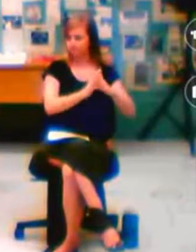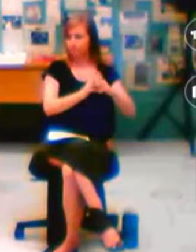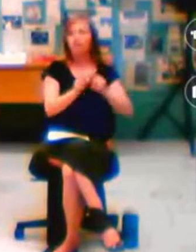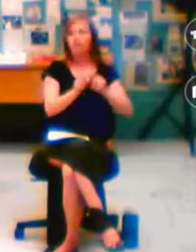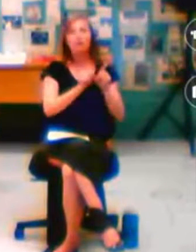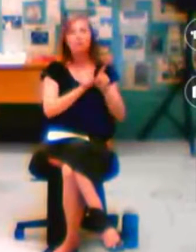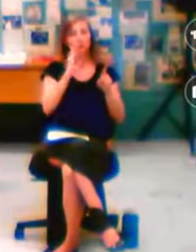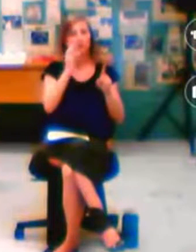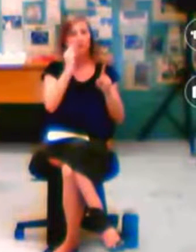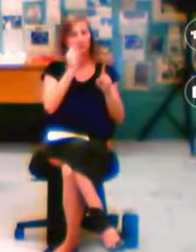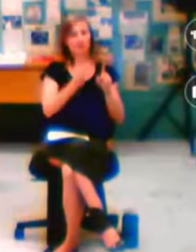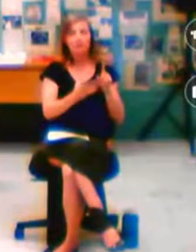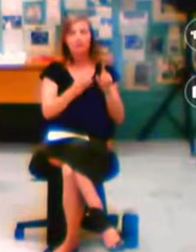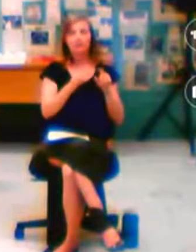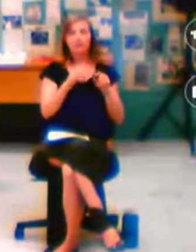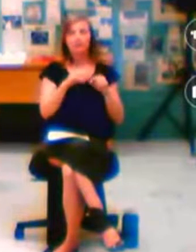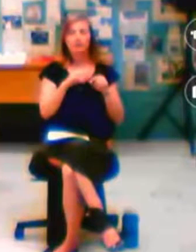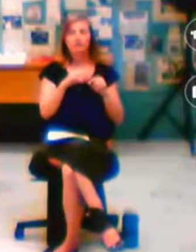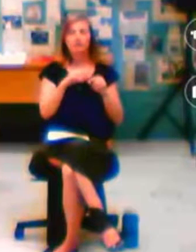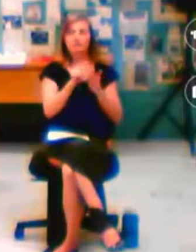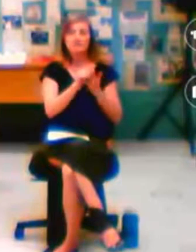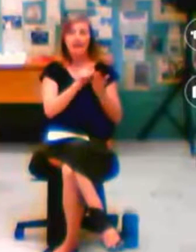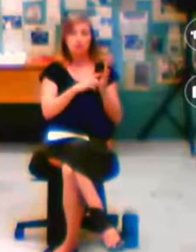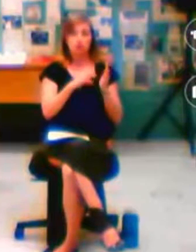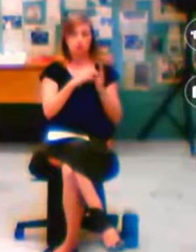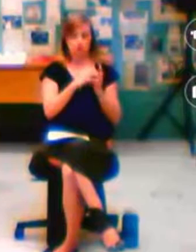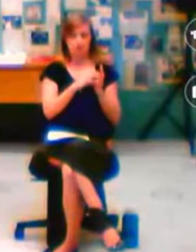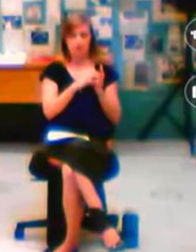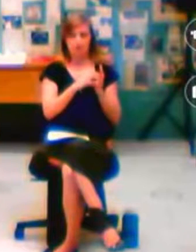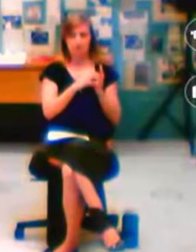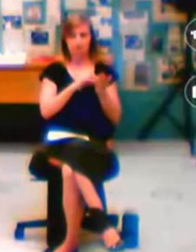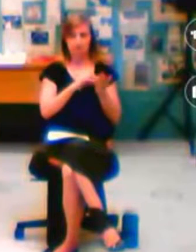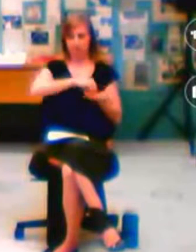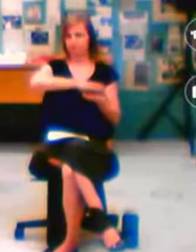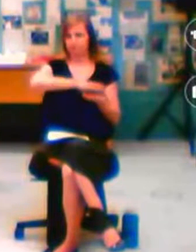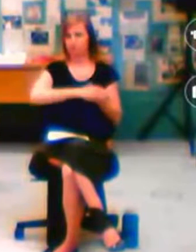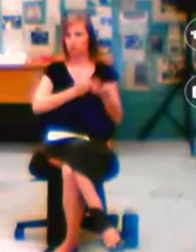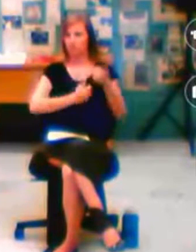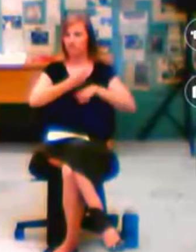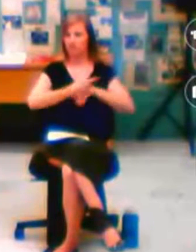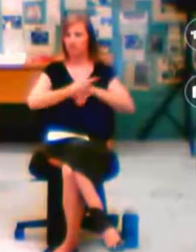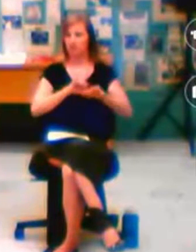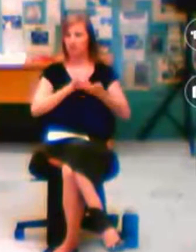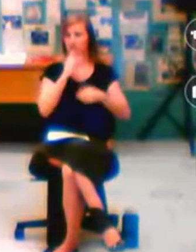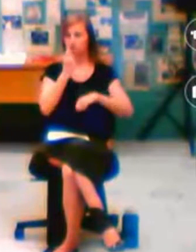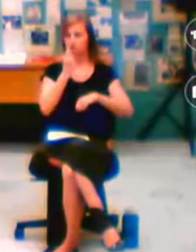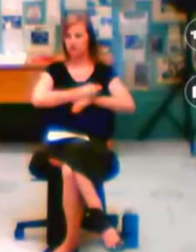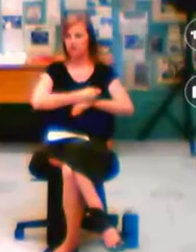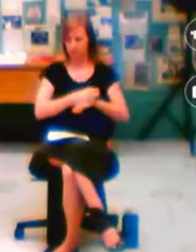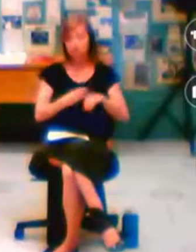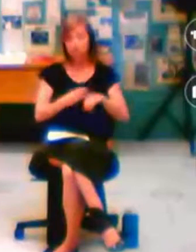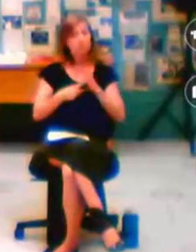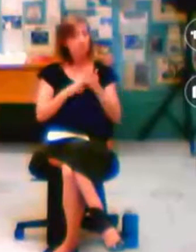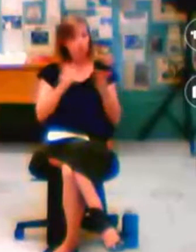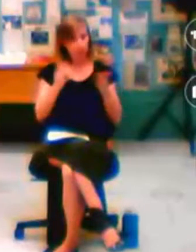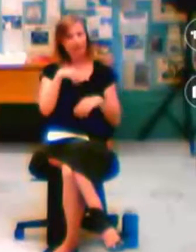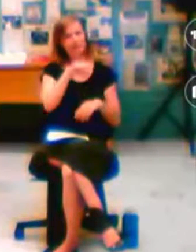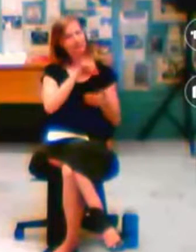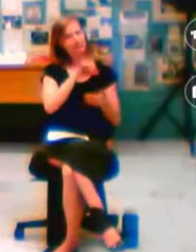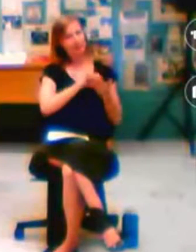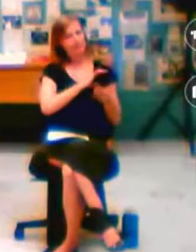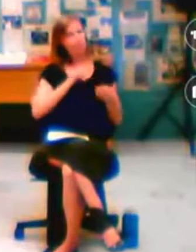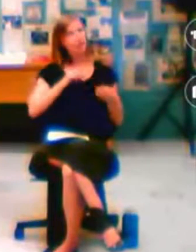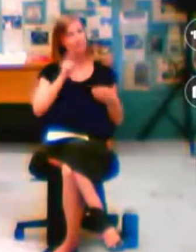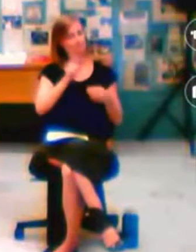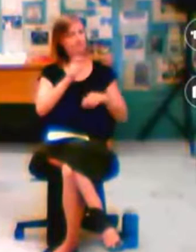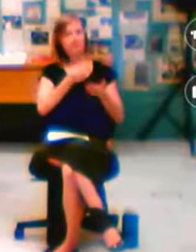and notify the governor of the state of Colorado of Colorado Care's inability to function, and notify the